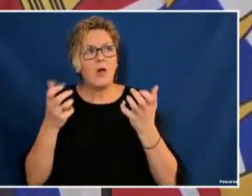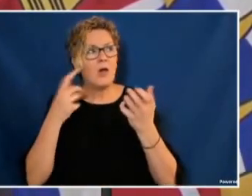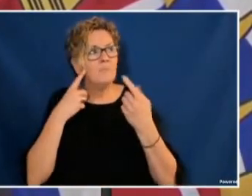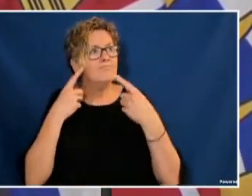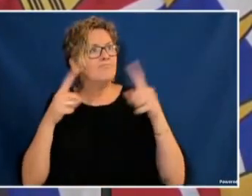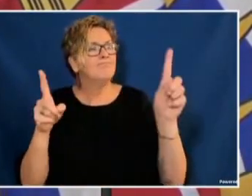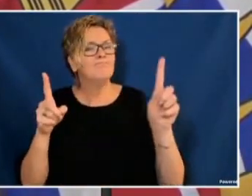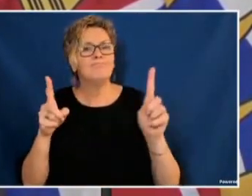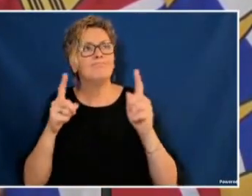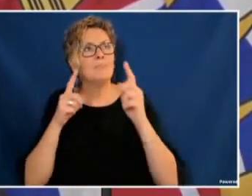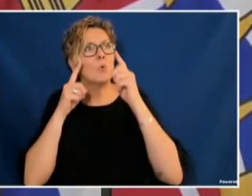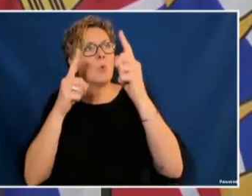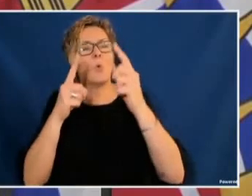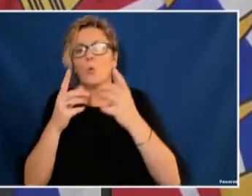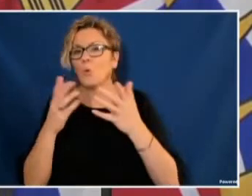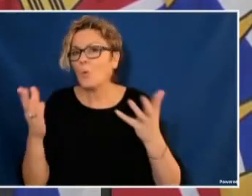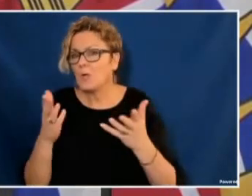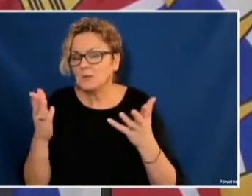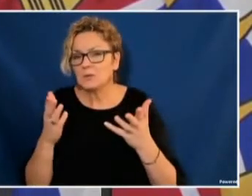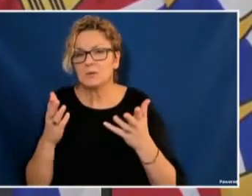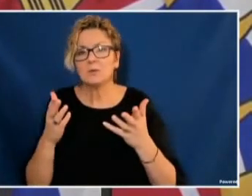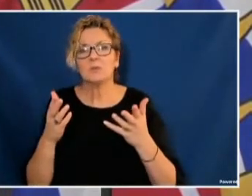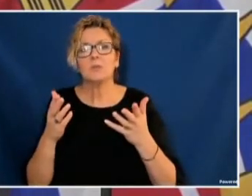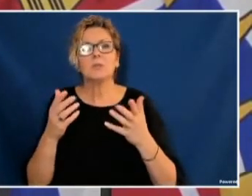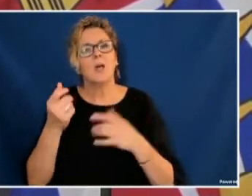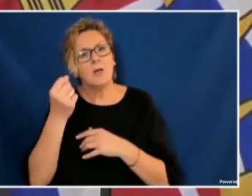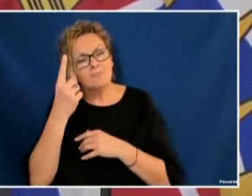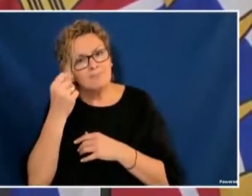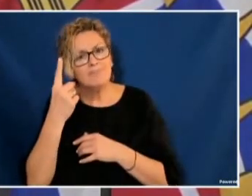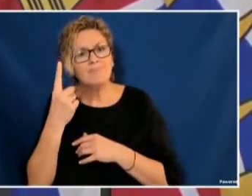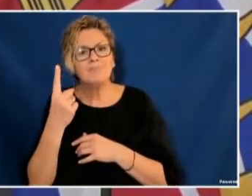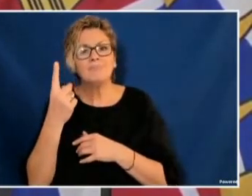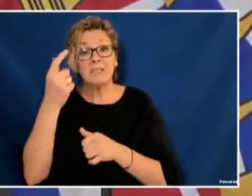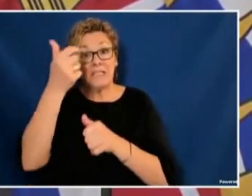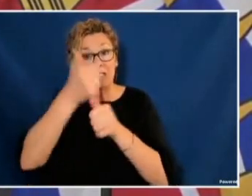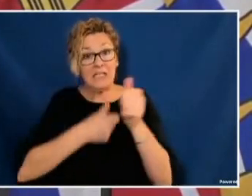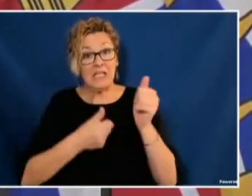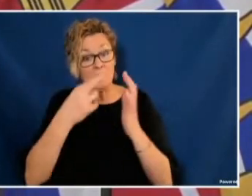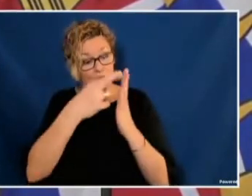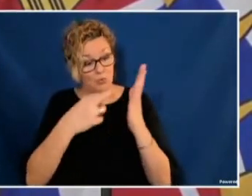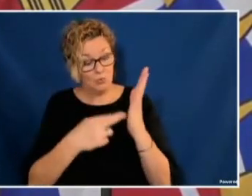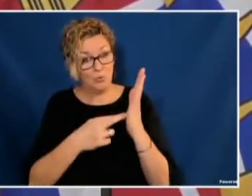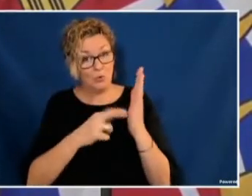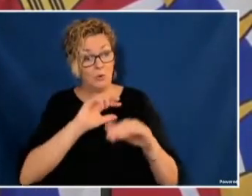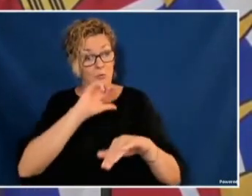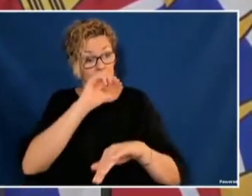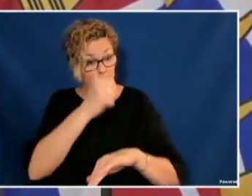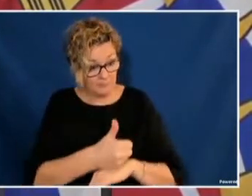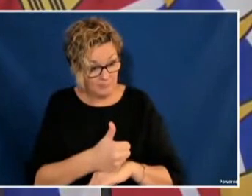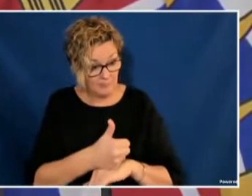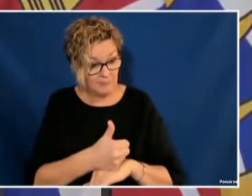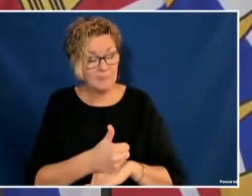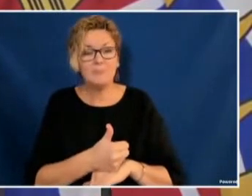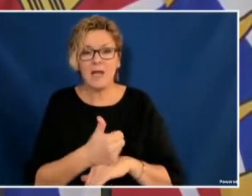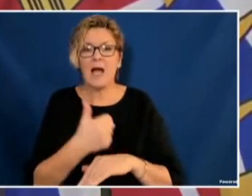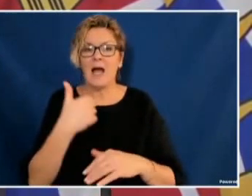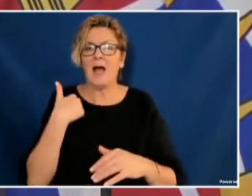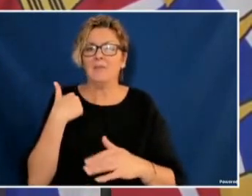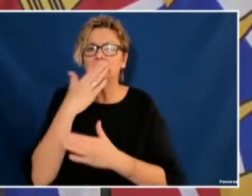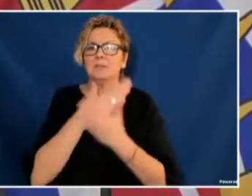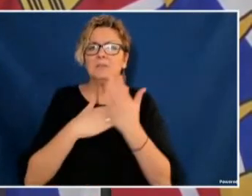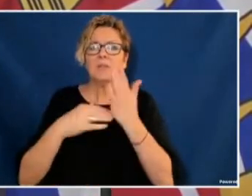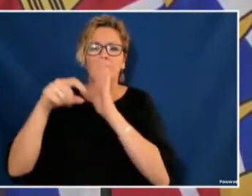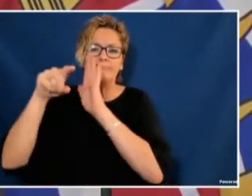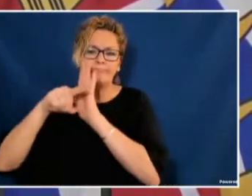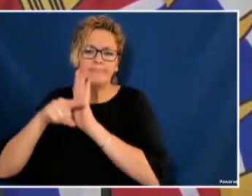I have not actually seen any of them, but I can tell you that we are very diligent about posting exposures.